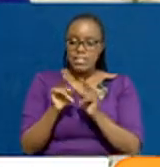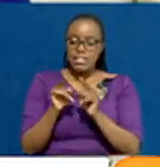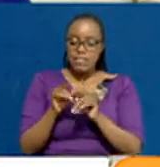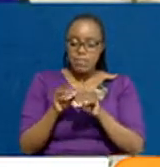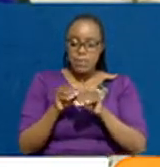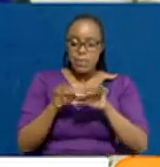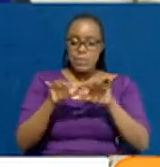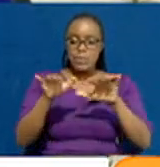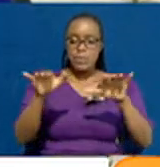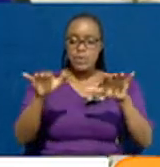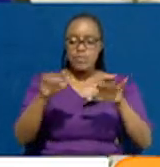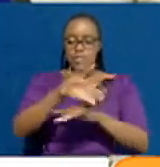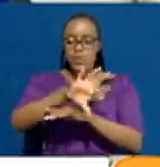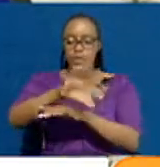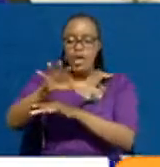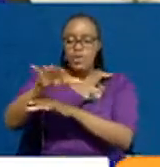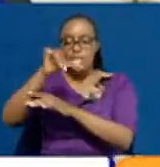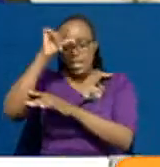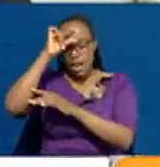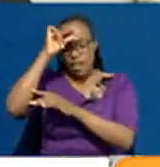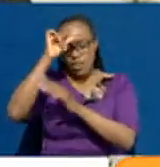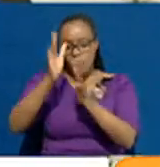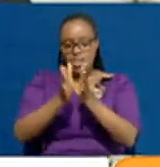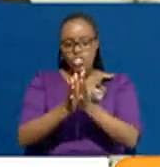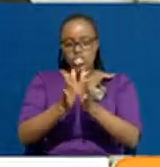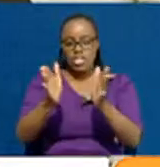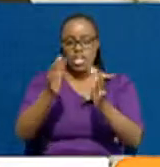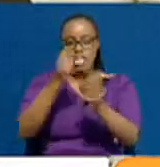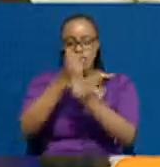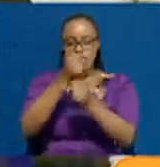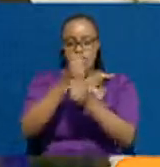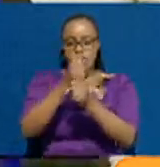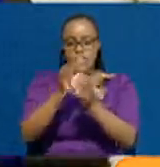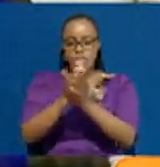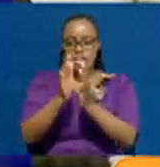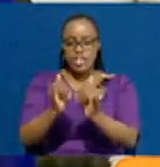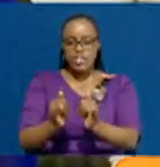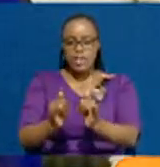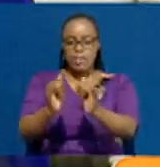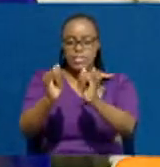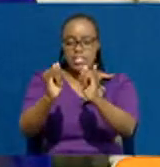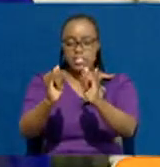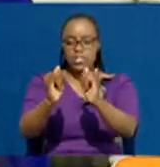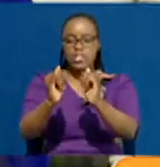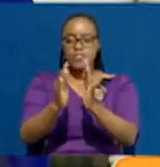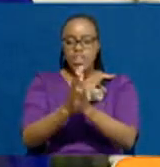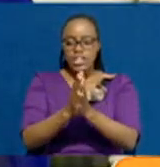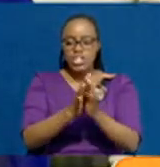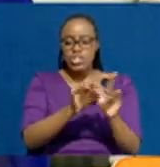disseminated to county governments, so generally to implementation